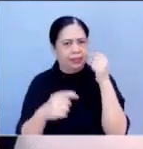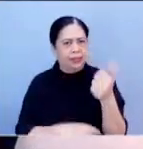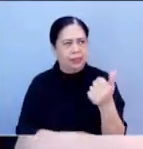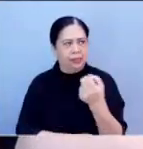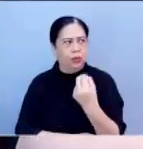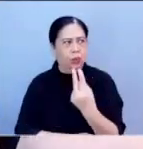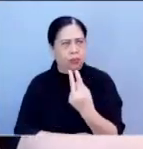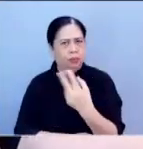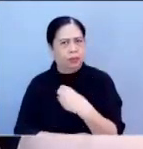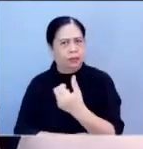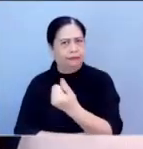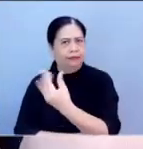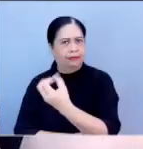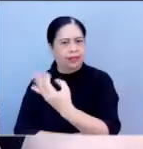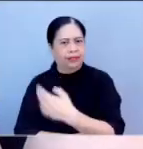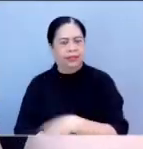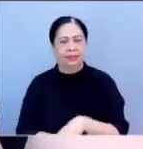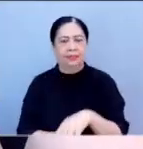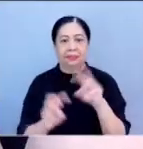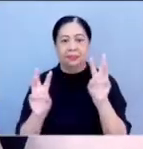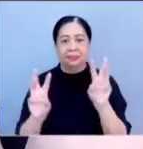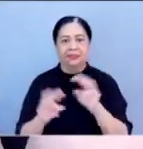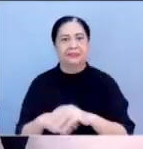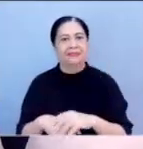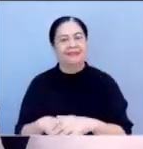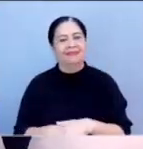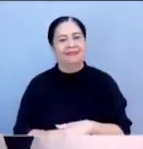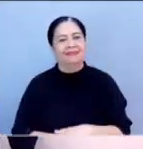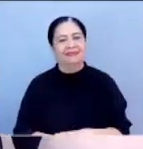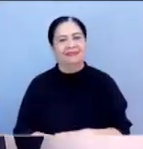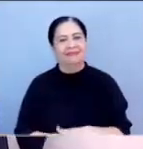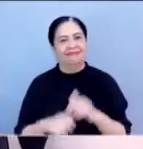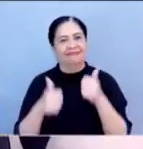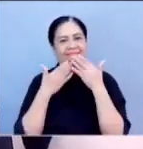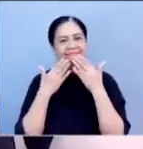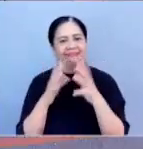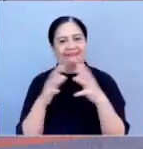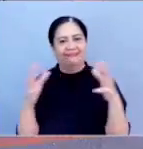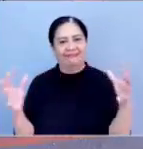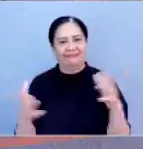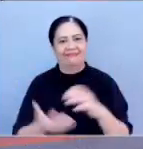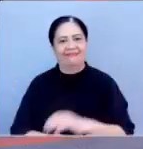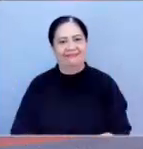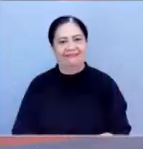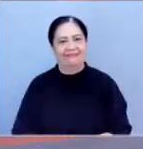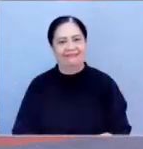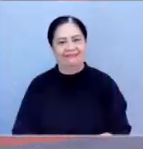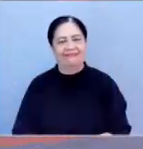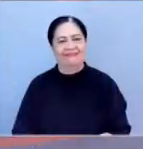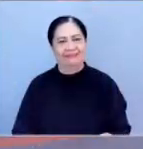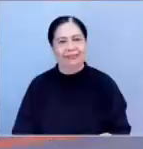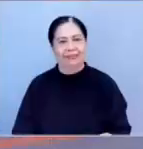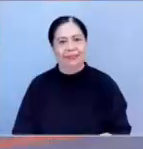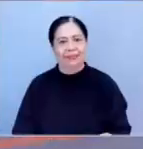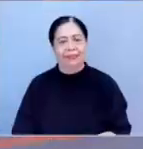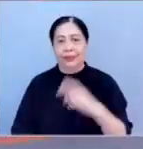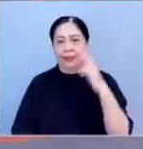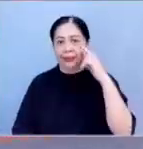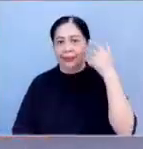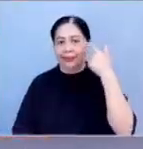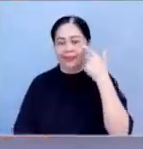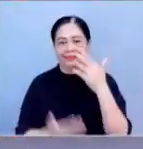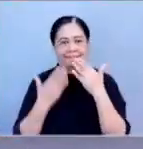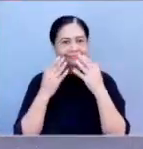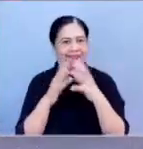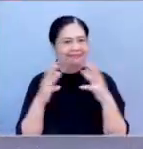and the 15th. Amazing. Thank you, Ryan. Thank you so much. Gallagher. Mga kapatid, again, Ryan Gallagher. Thank you very much, Ryan. Thank you so